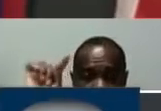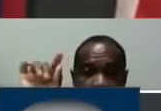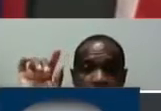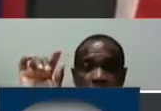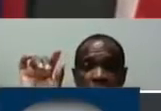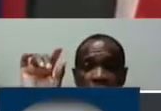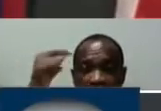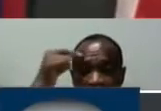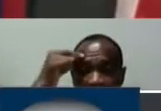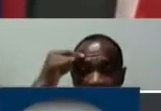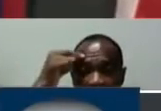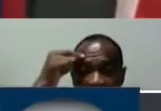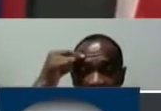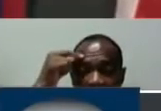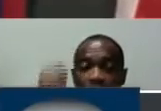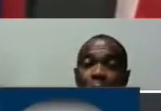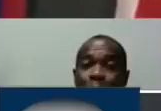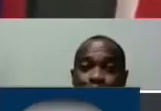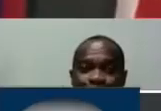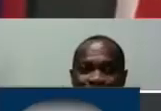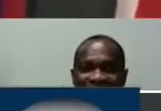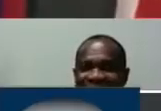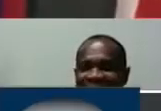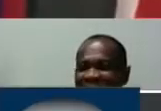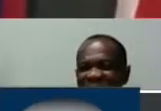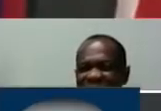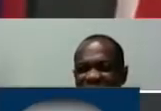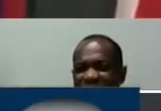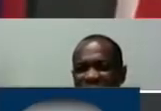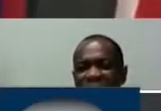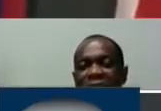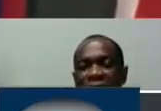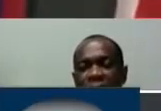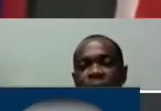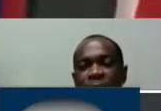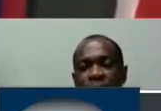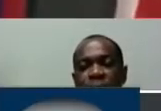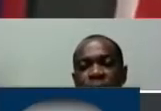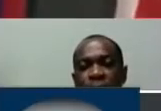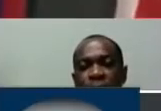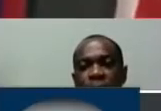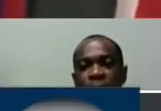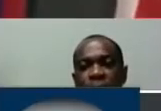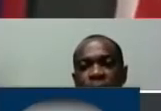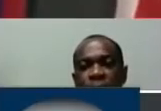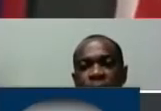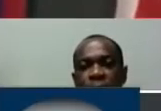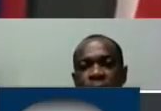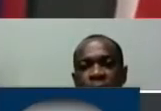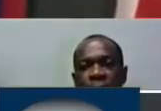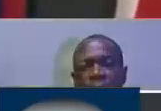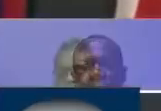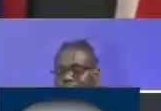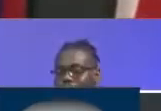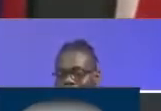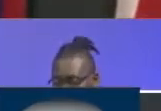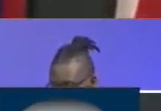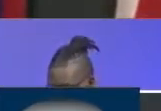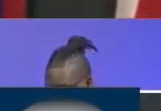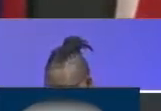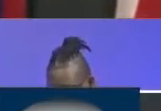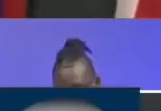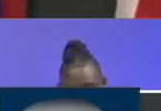responses be grounded in the foundational argument that there is a pandemic taking place in the